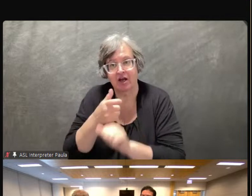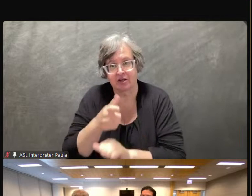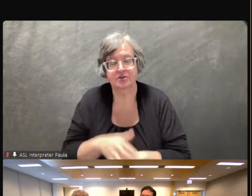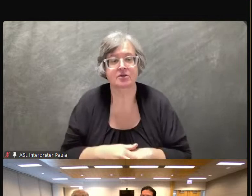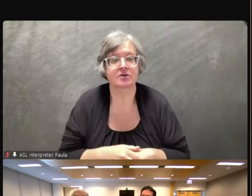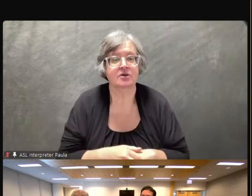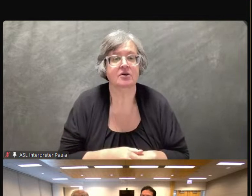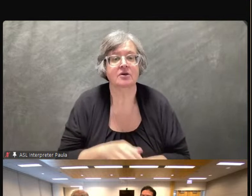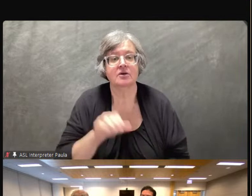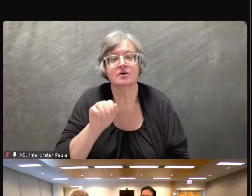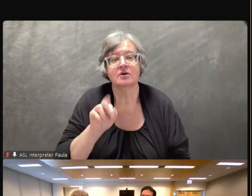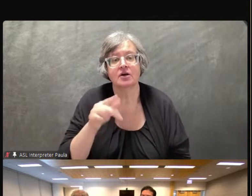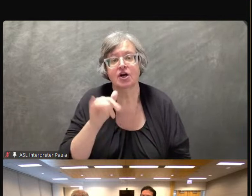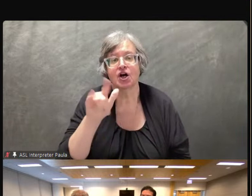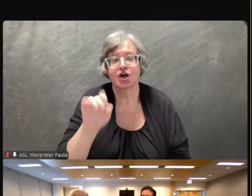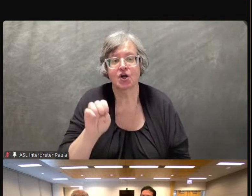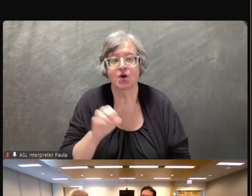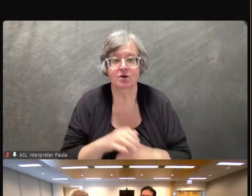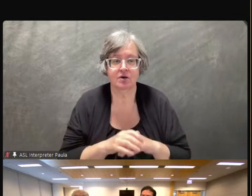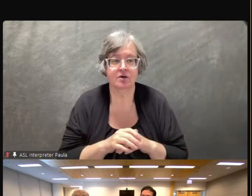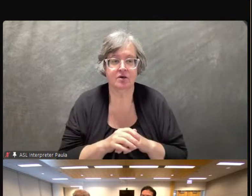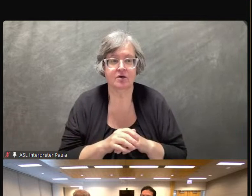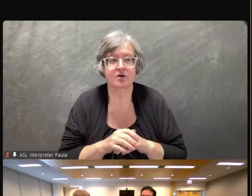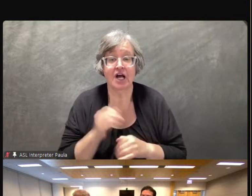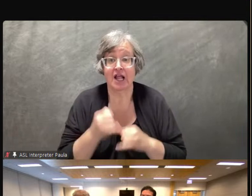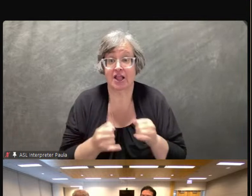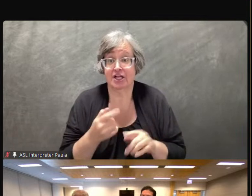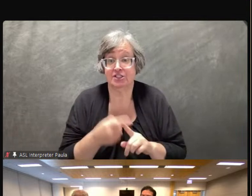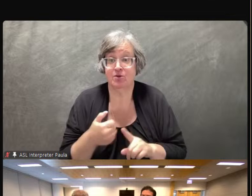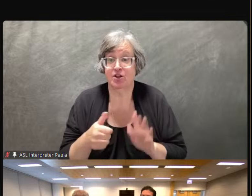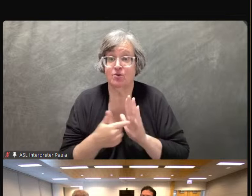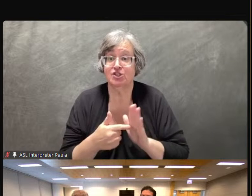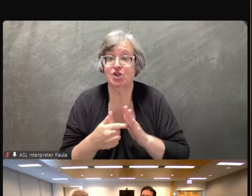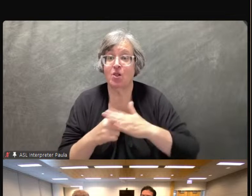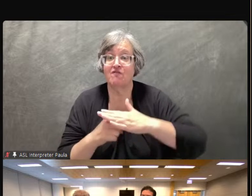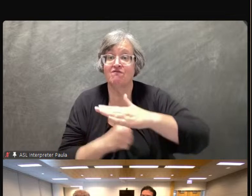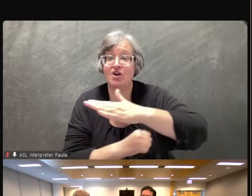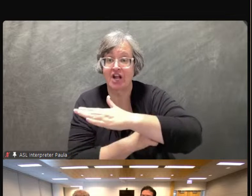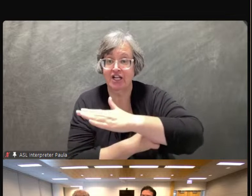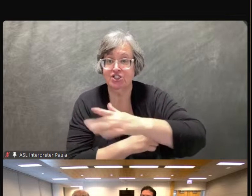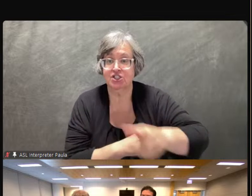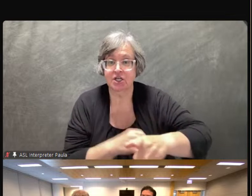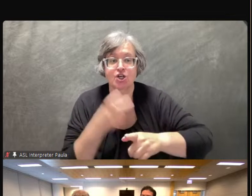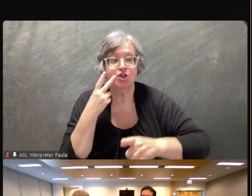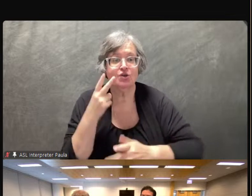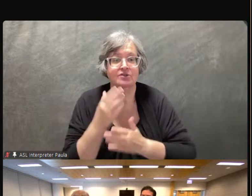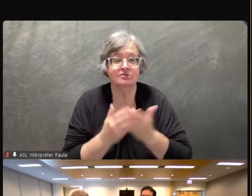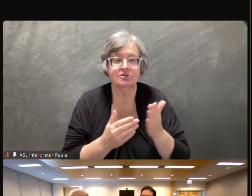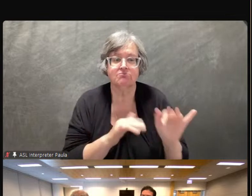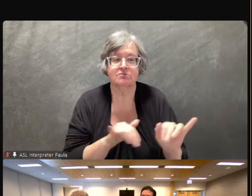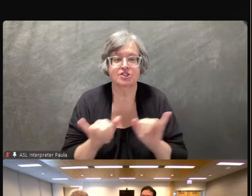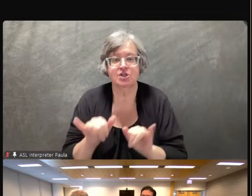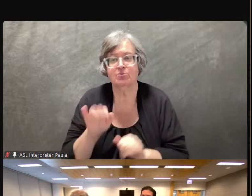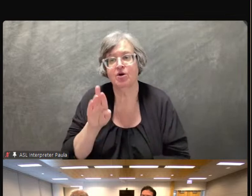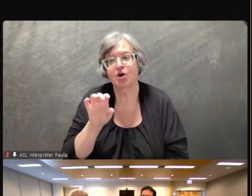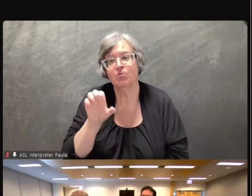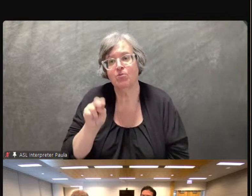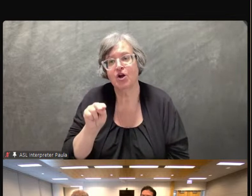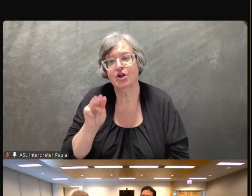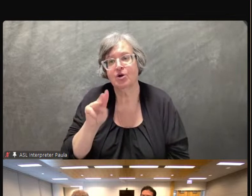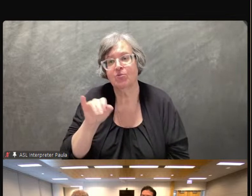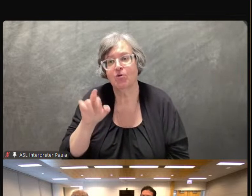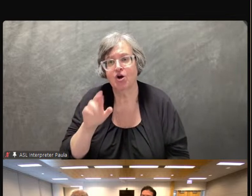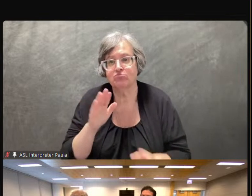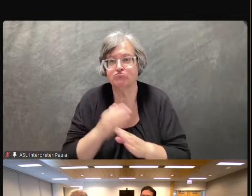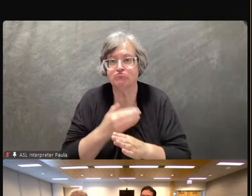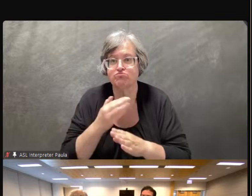Here at Argyle, they're starting to form up. Last month, we showed you kind of the foundation of the station there. Here you can start to see, similar to Bryn Mawr, those stairs getting prepped